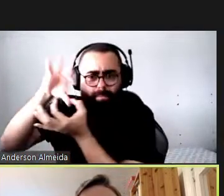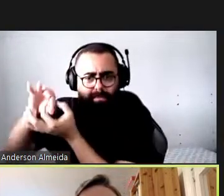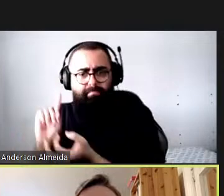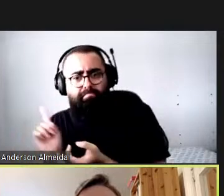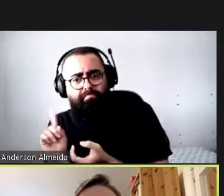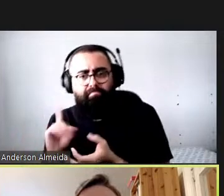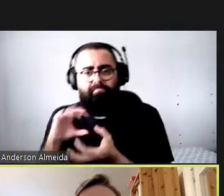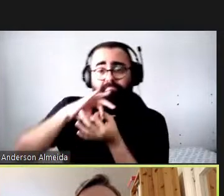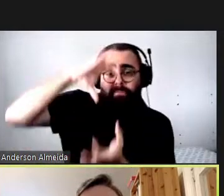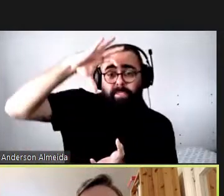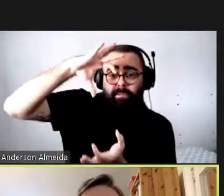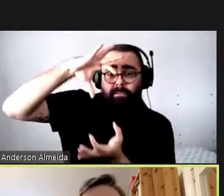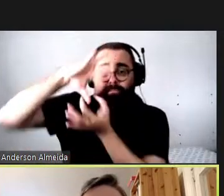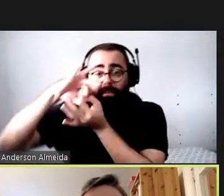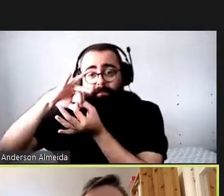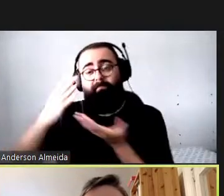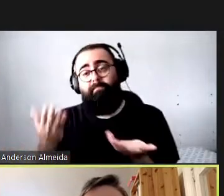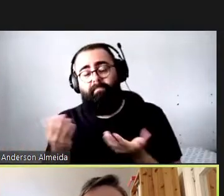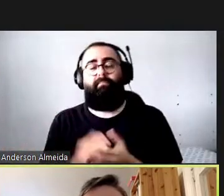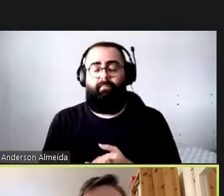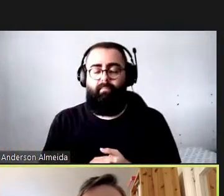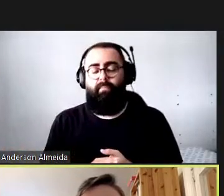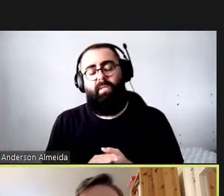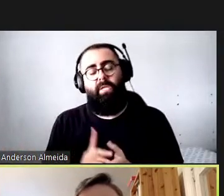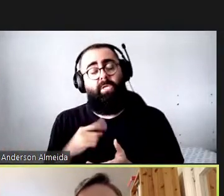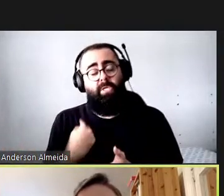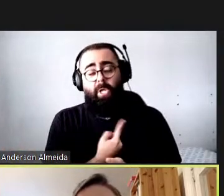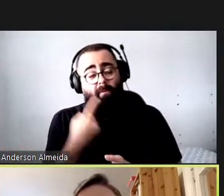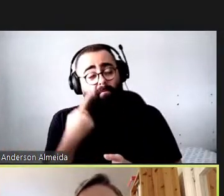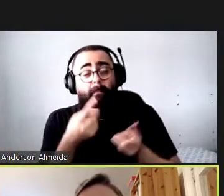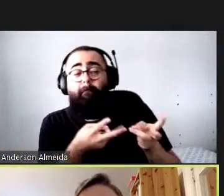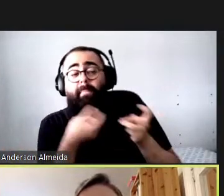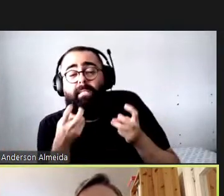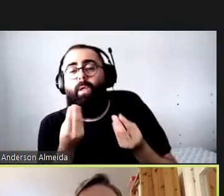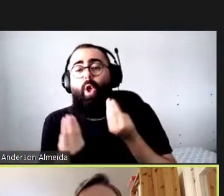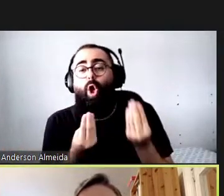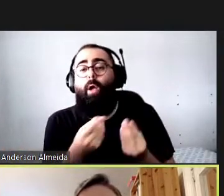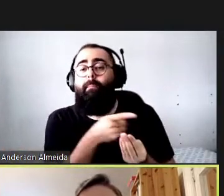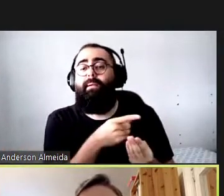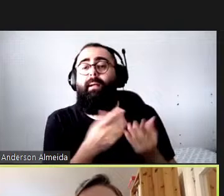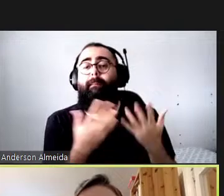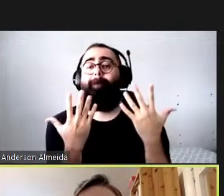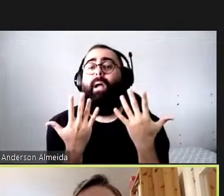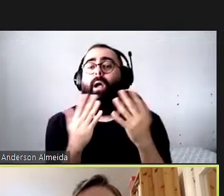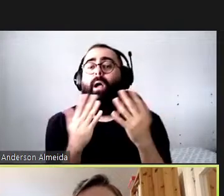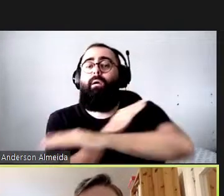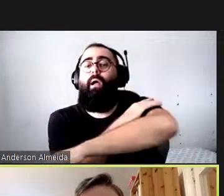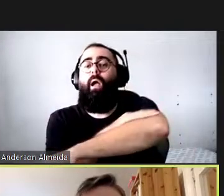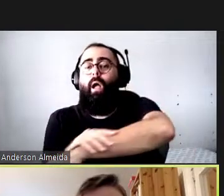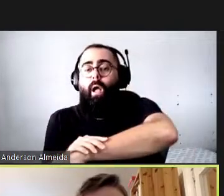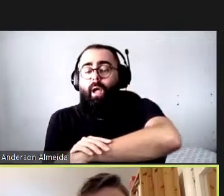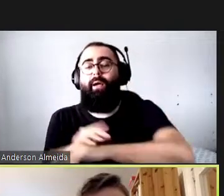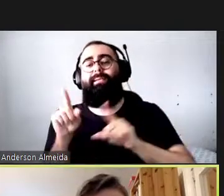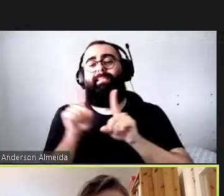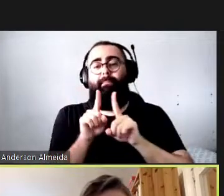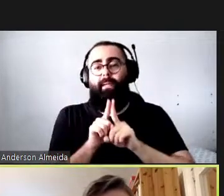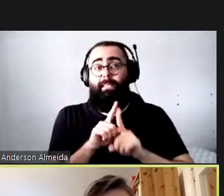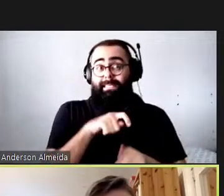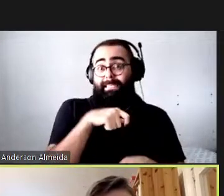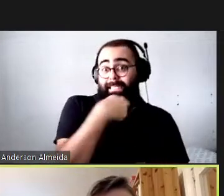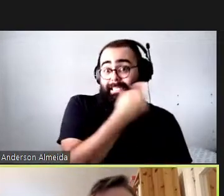comparisons of hand and arm movement in sign versus gesture.